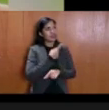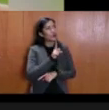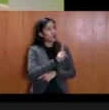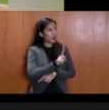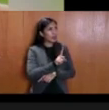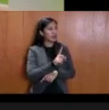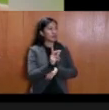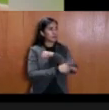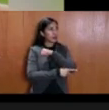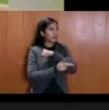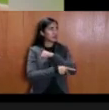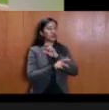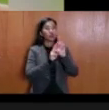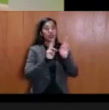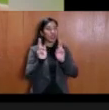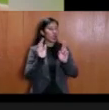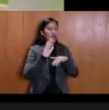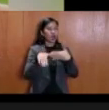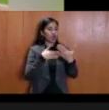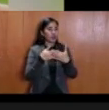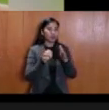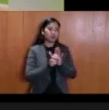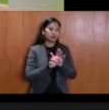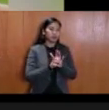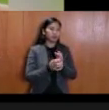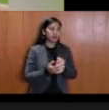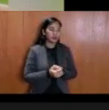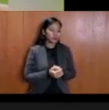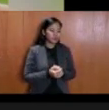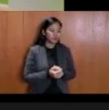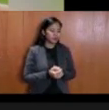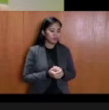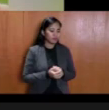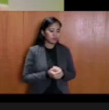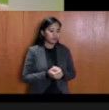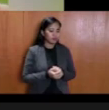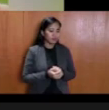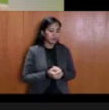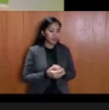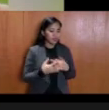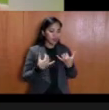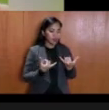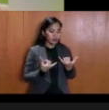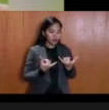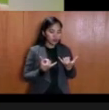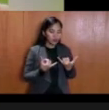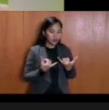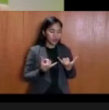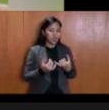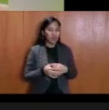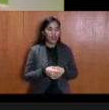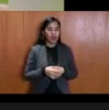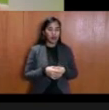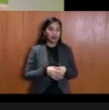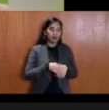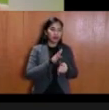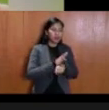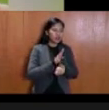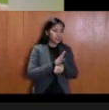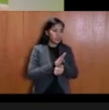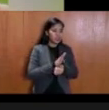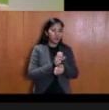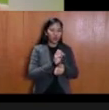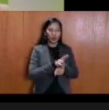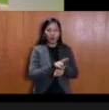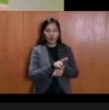all. There's no, let's say, even right now, maybe an enterprise or a destination that offers it